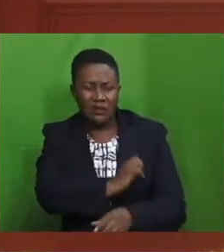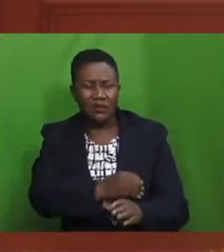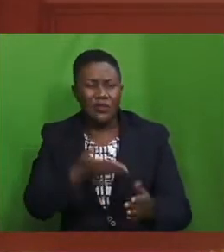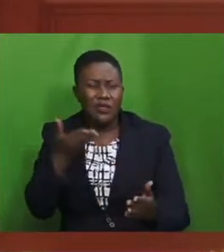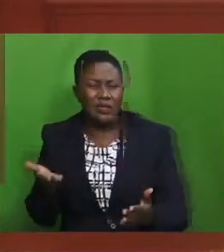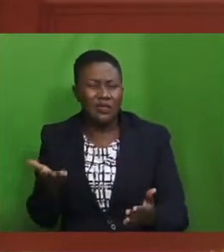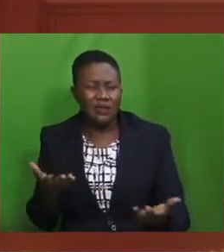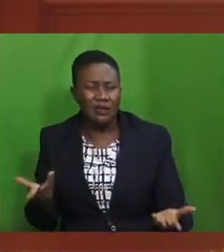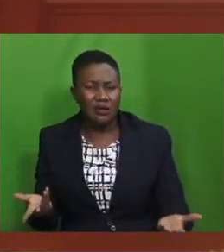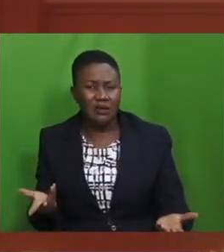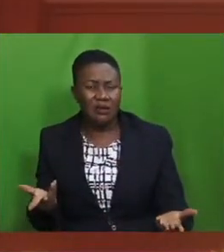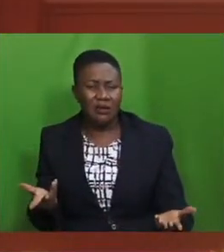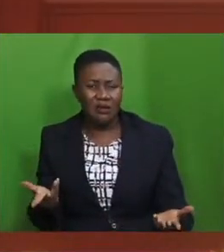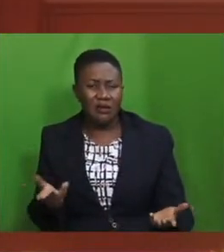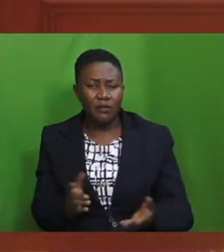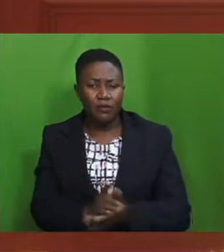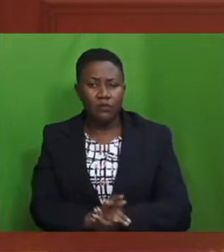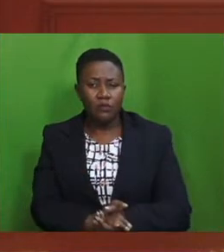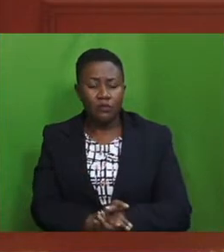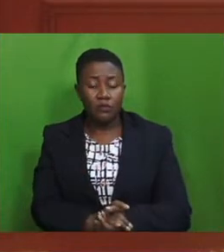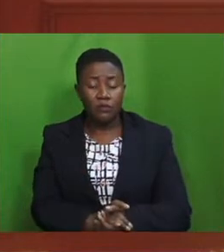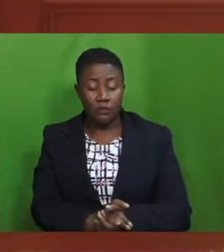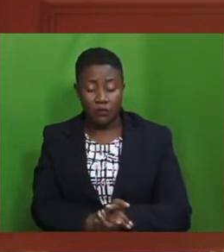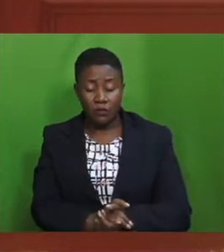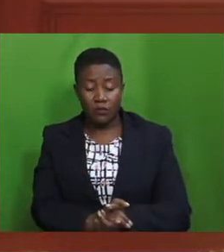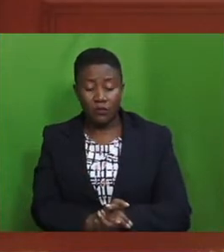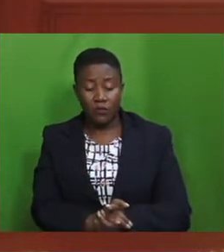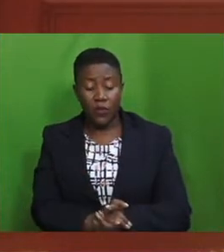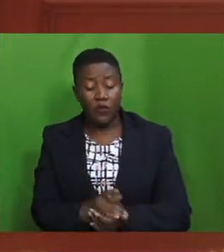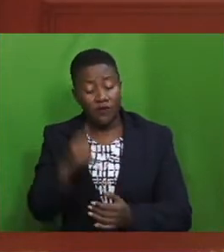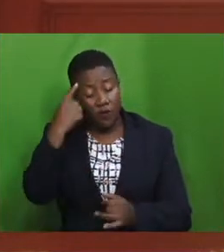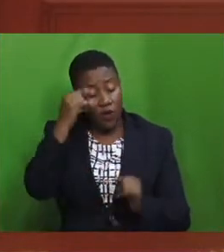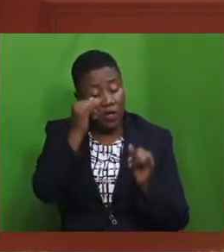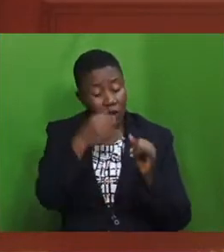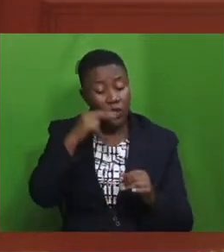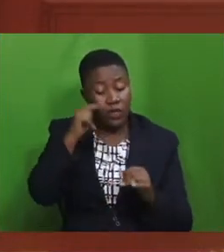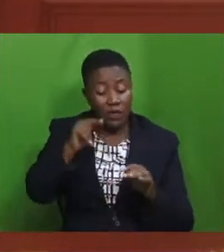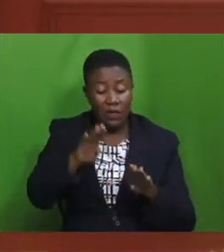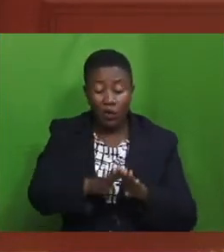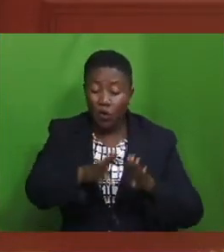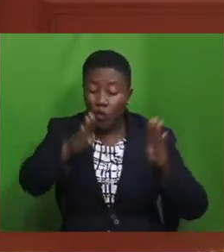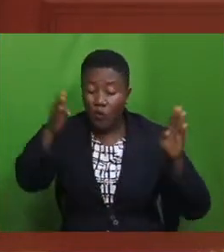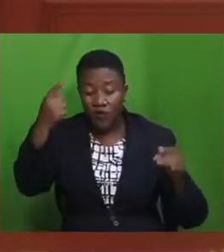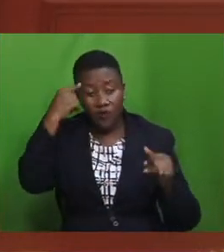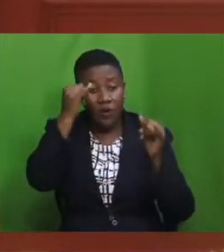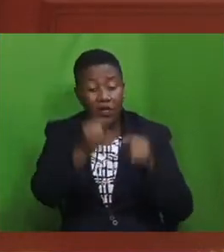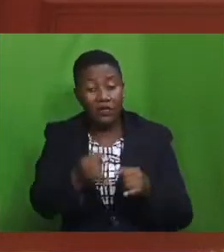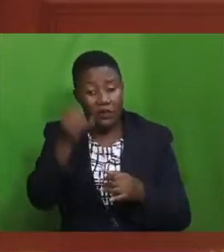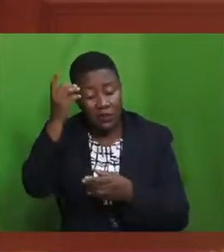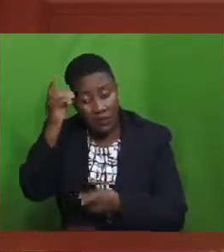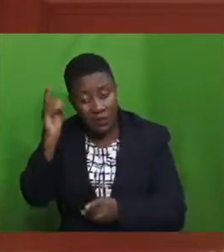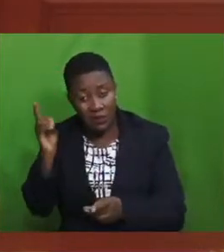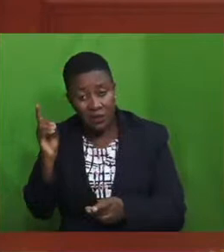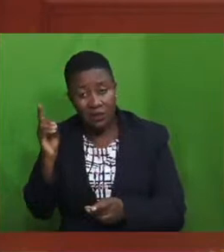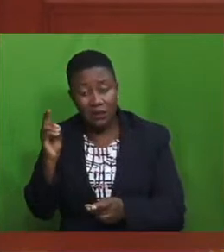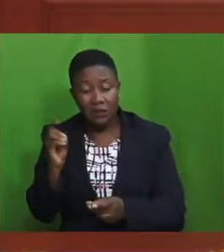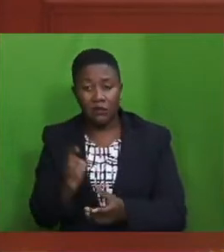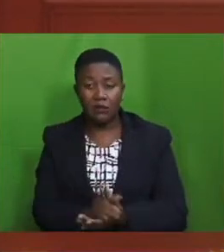It's an open room for individual decisions. That is why the boards are